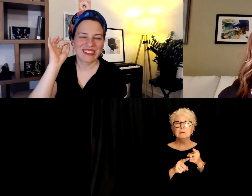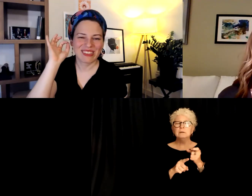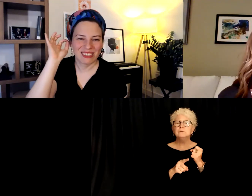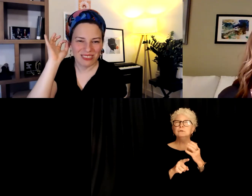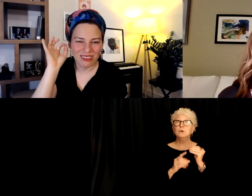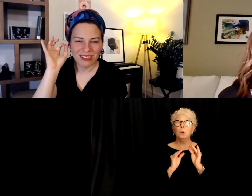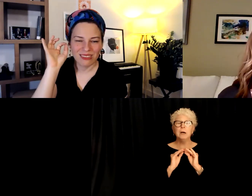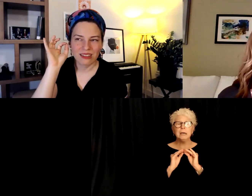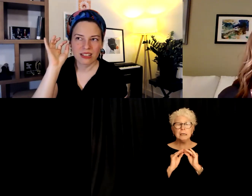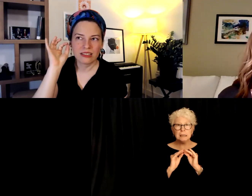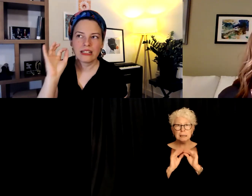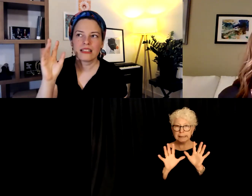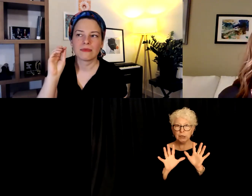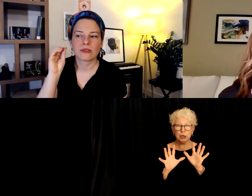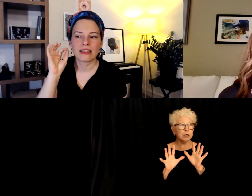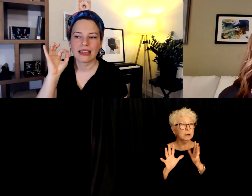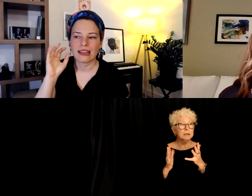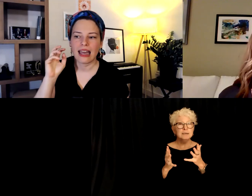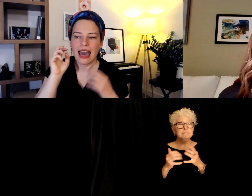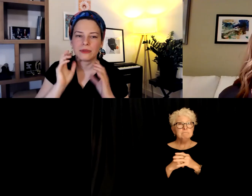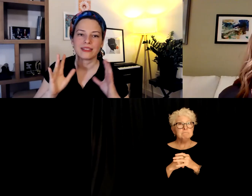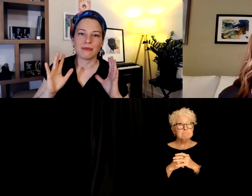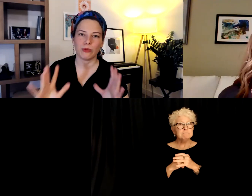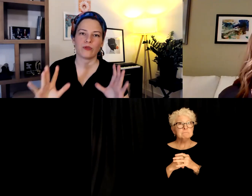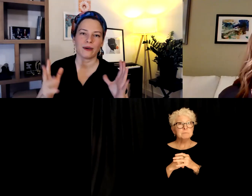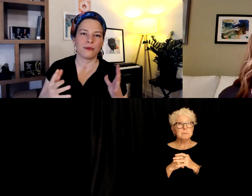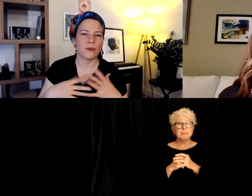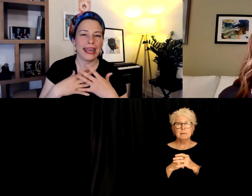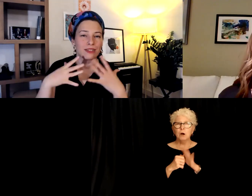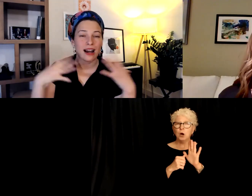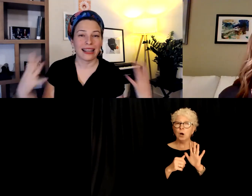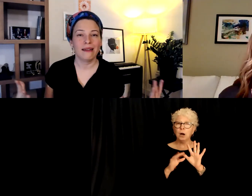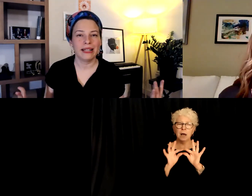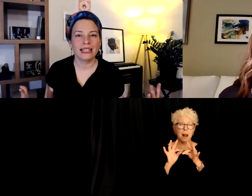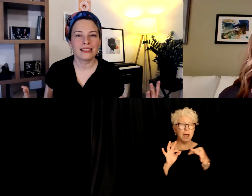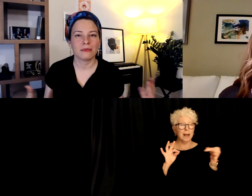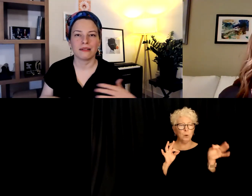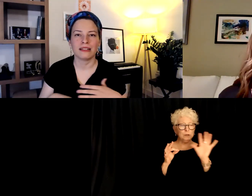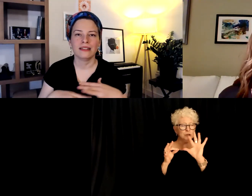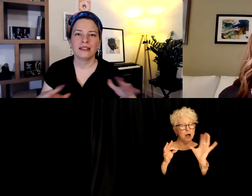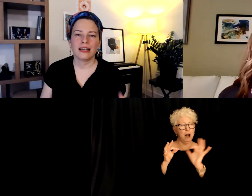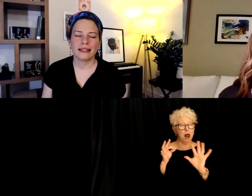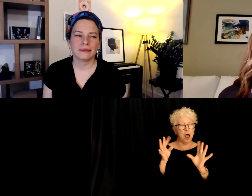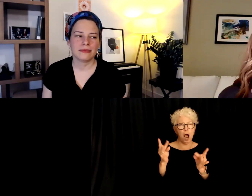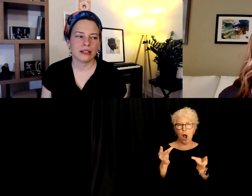just the clearest and most eloquently moving way of talking about this among